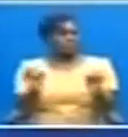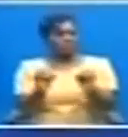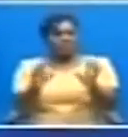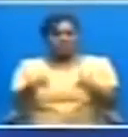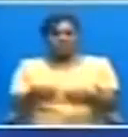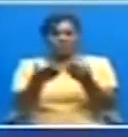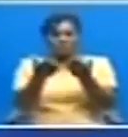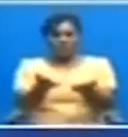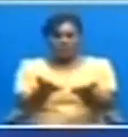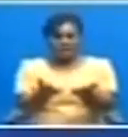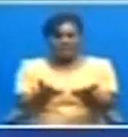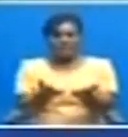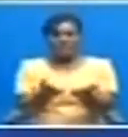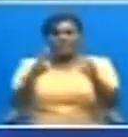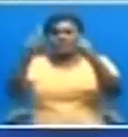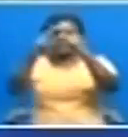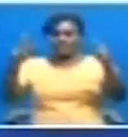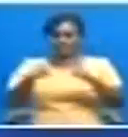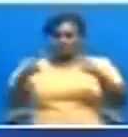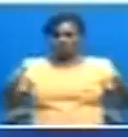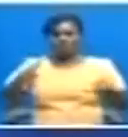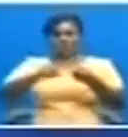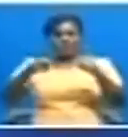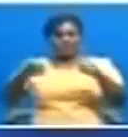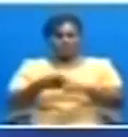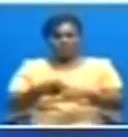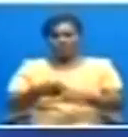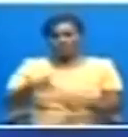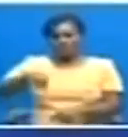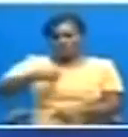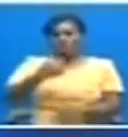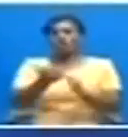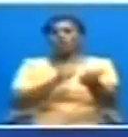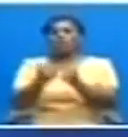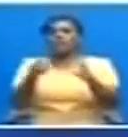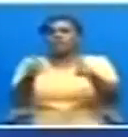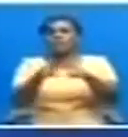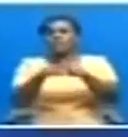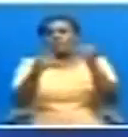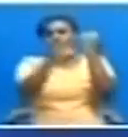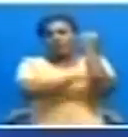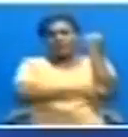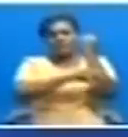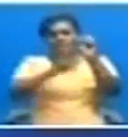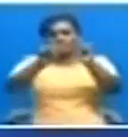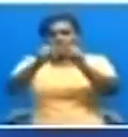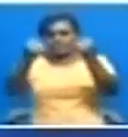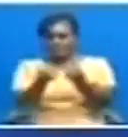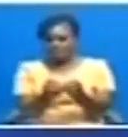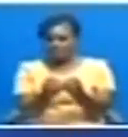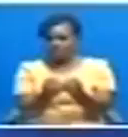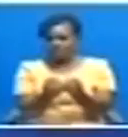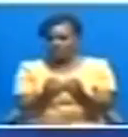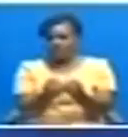provide you a venue that is of an international standard. And in order for us to compete as a country, as a system, we need